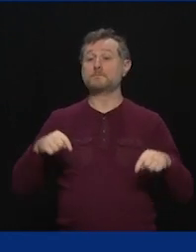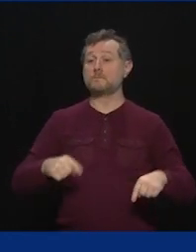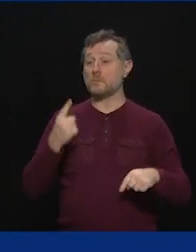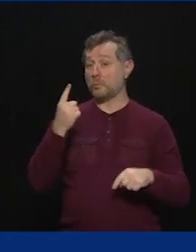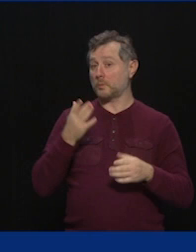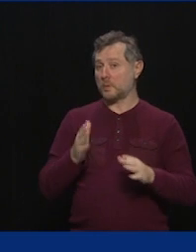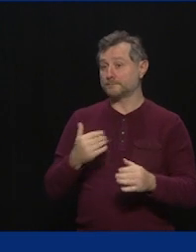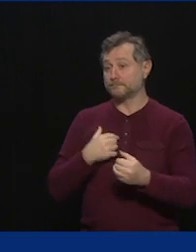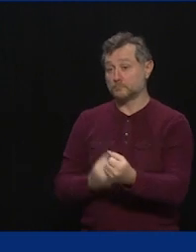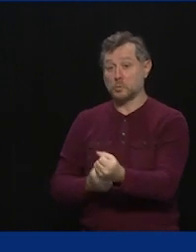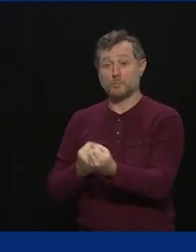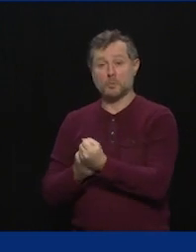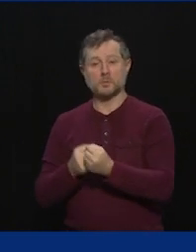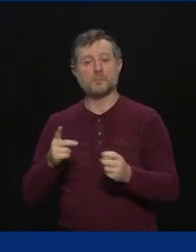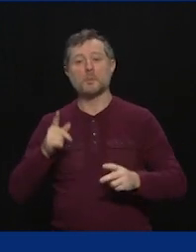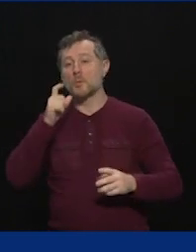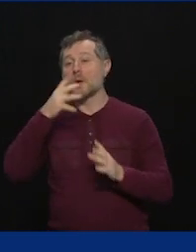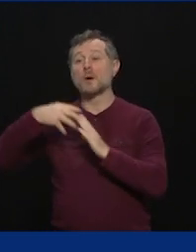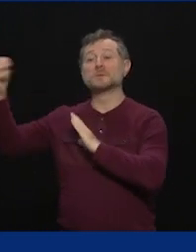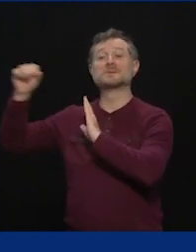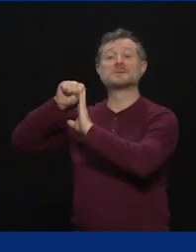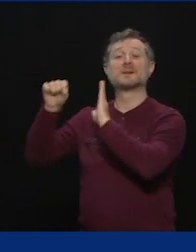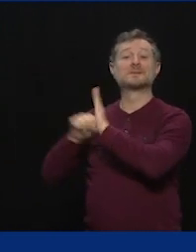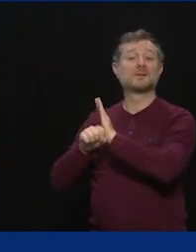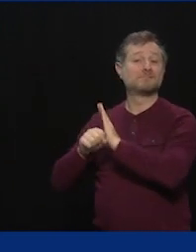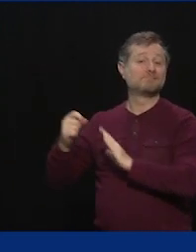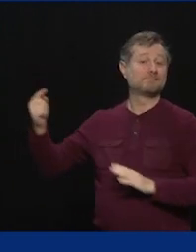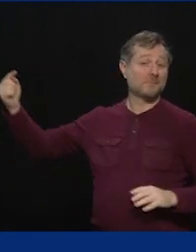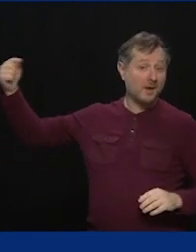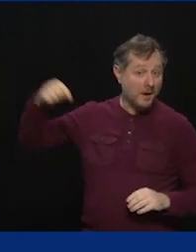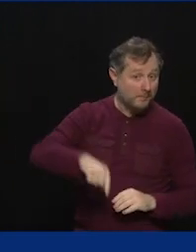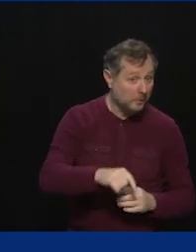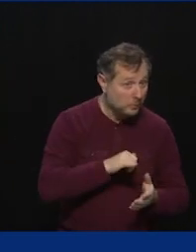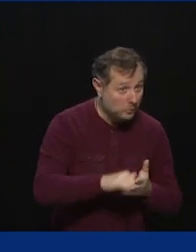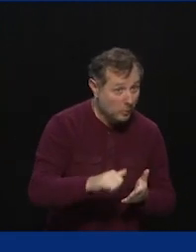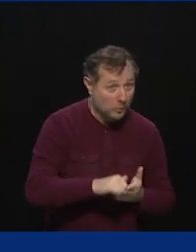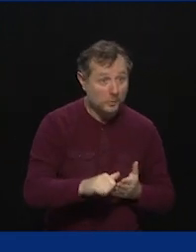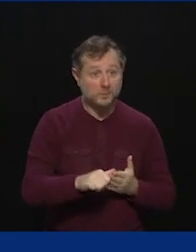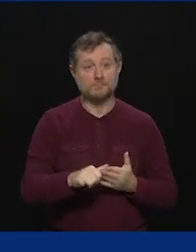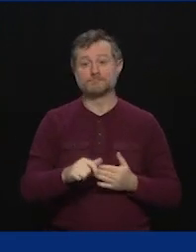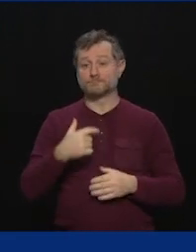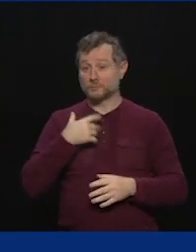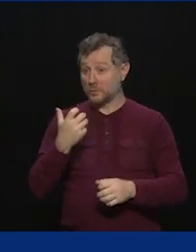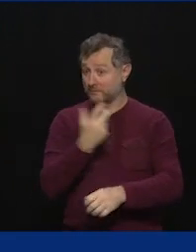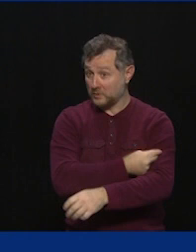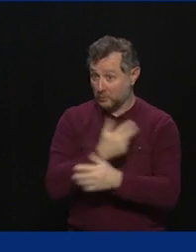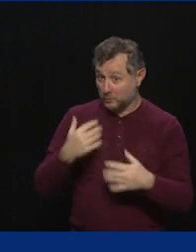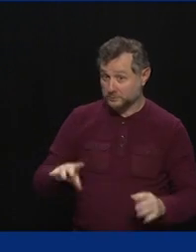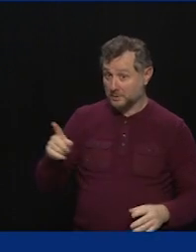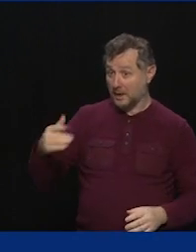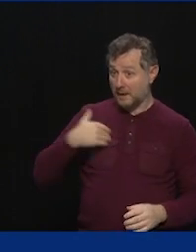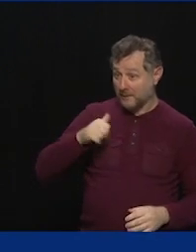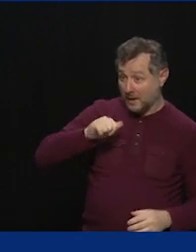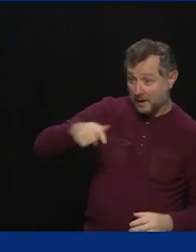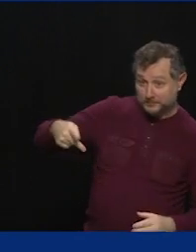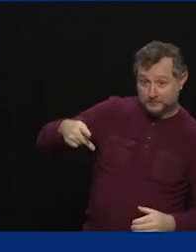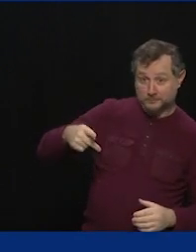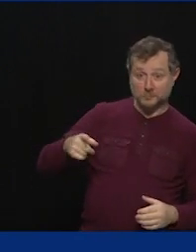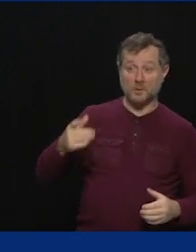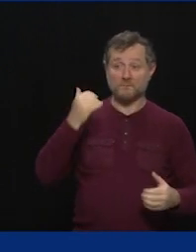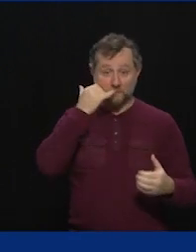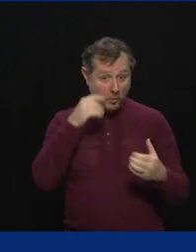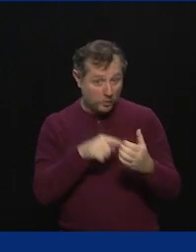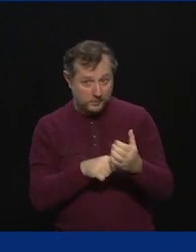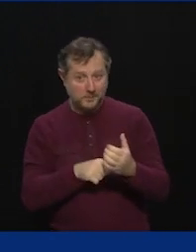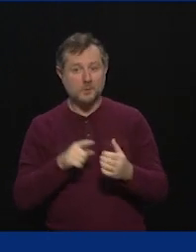other states is to say that when you come to New York, if you've been vaccinated, you have an app on your phone that we're going to be the first in the